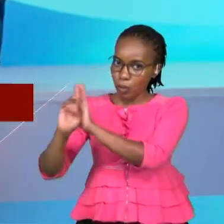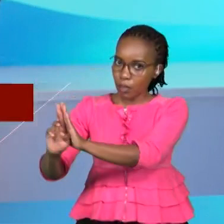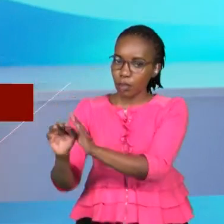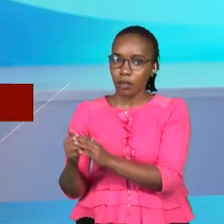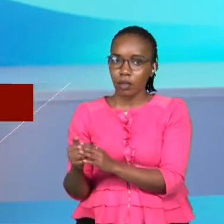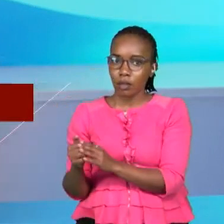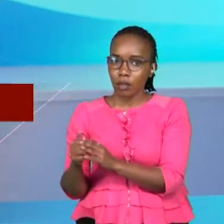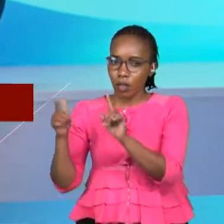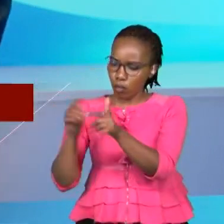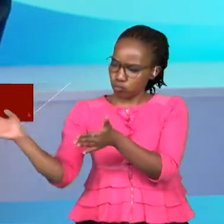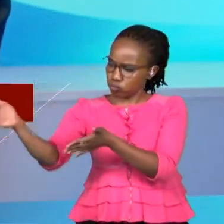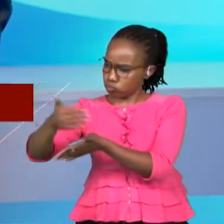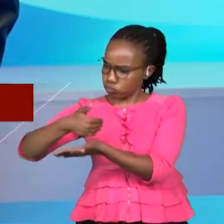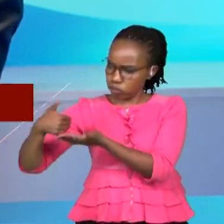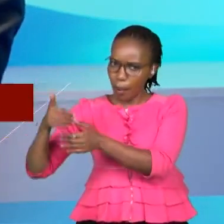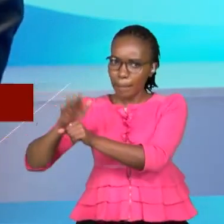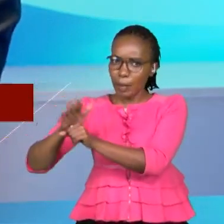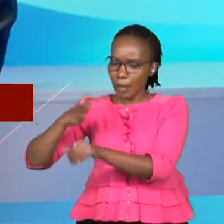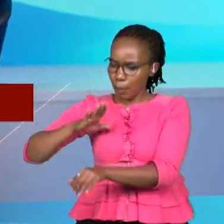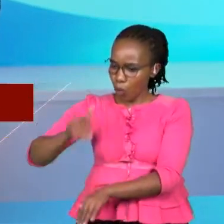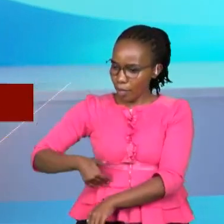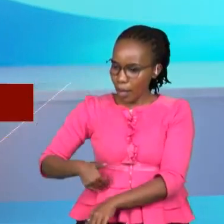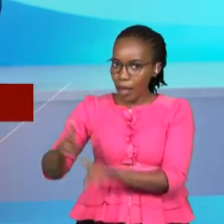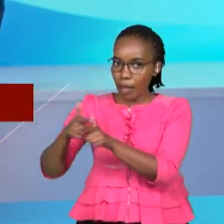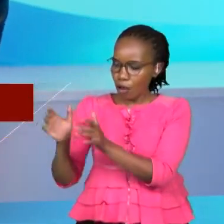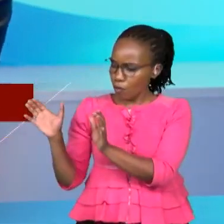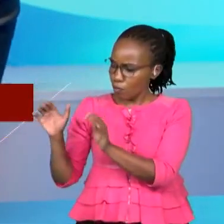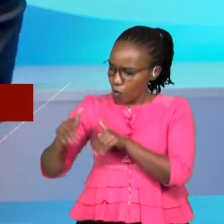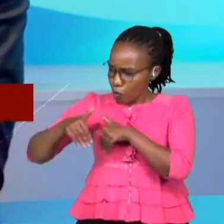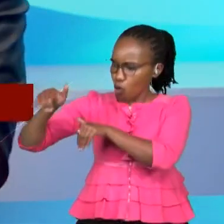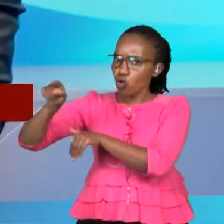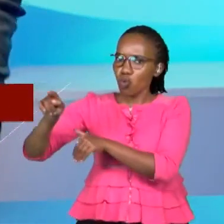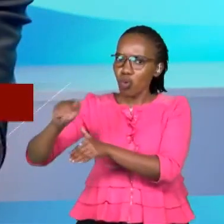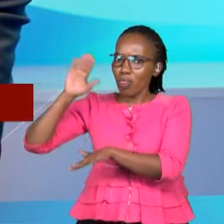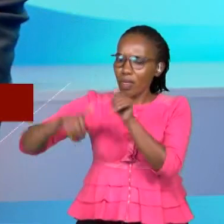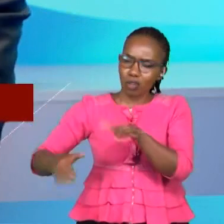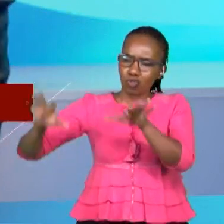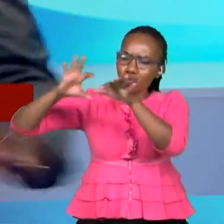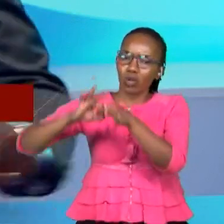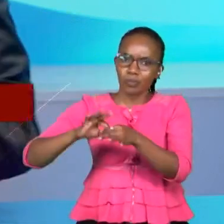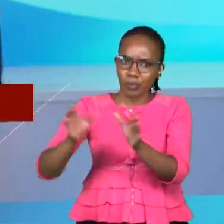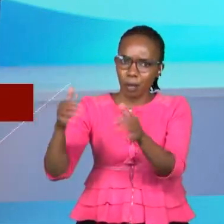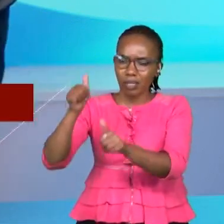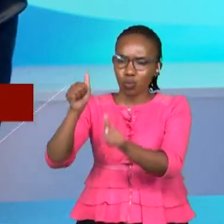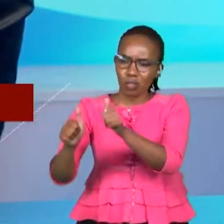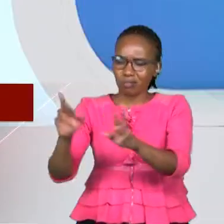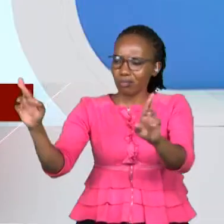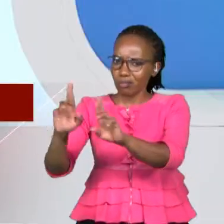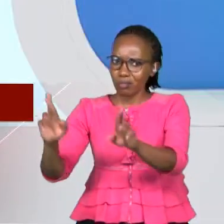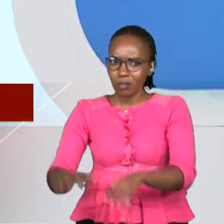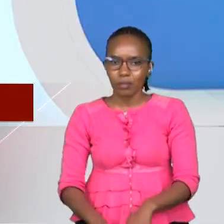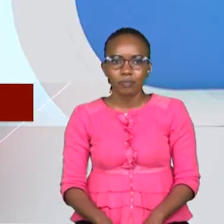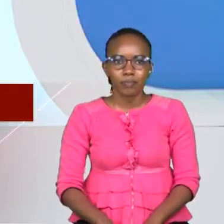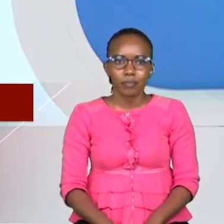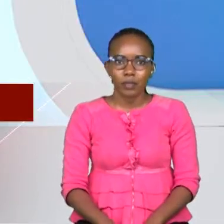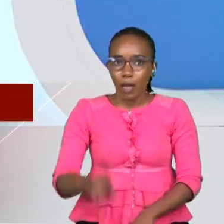just mobilize as many young people to follow you rather than just joining a party that is established? I think